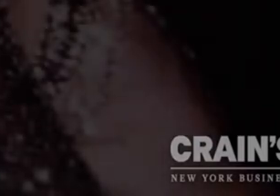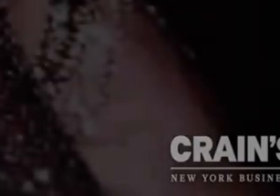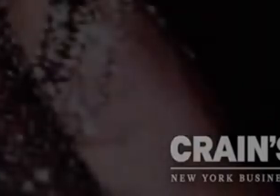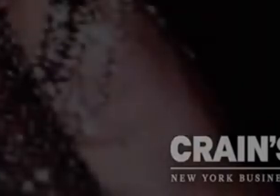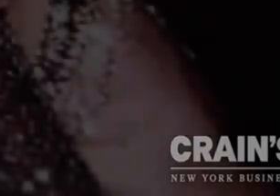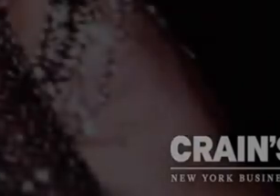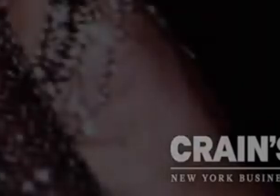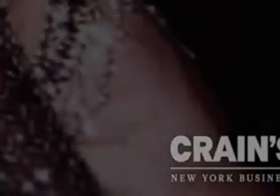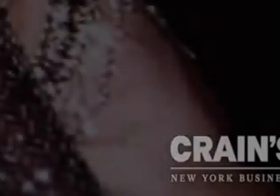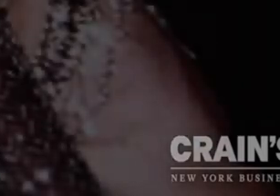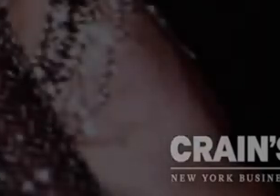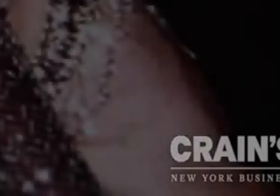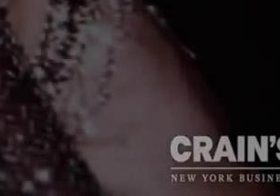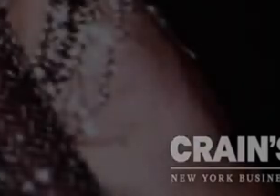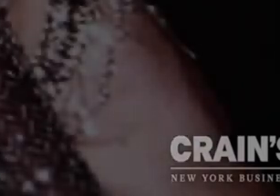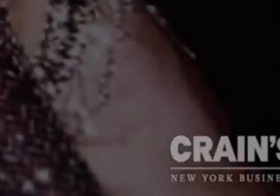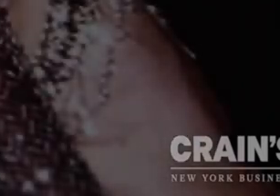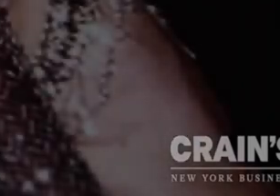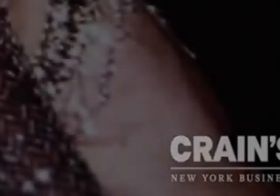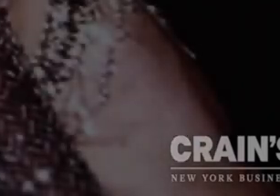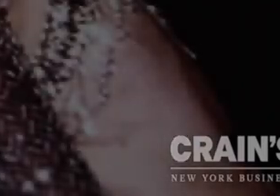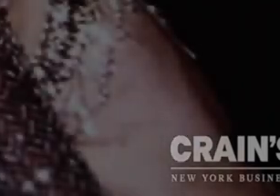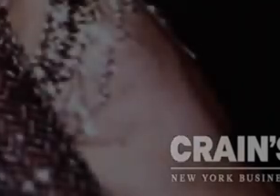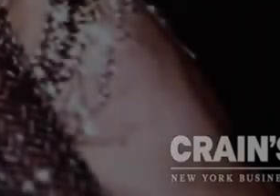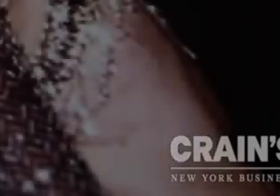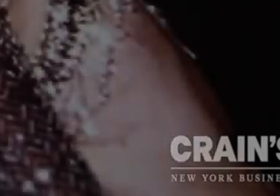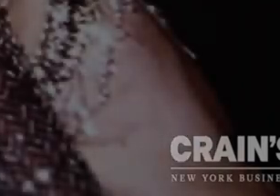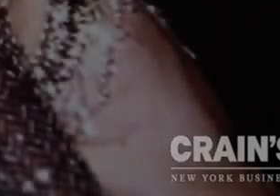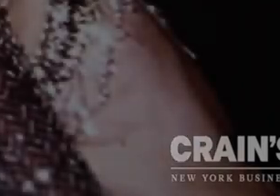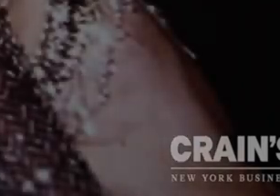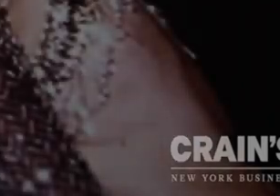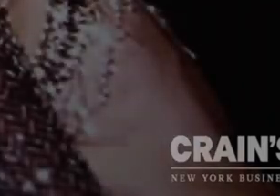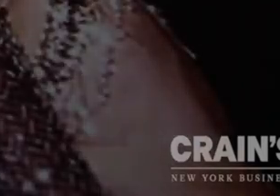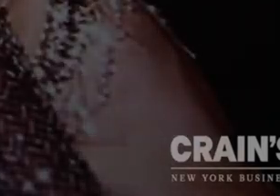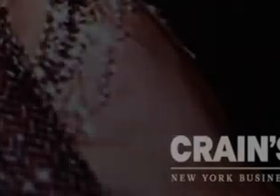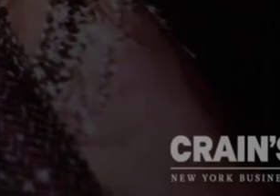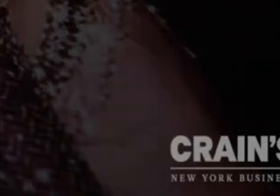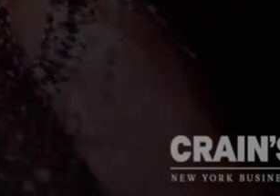it. The dance world was drying up.